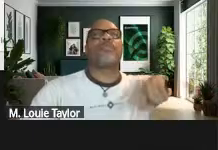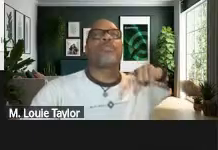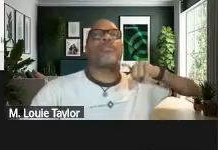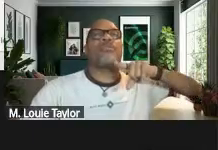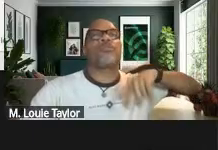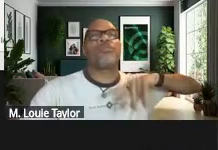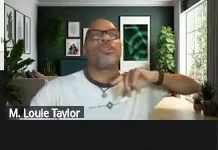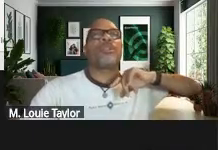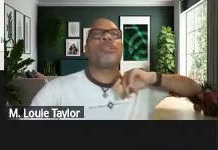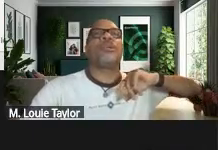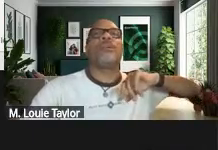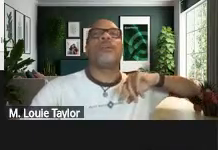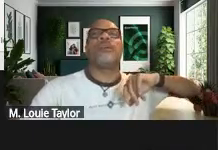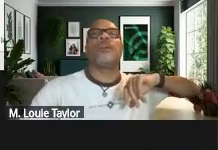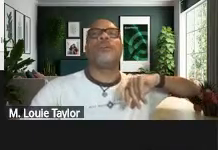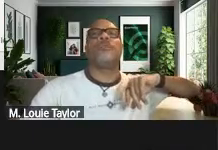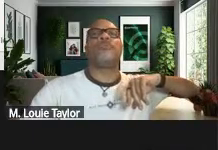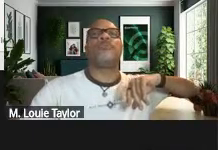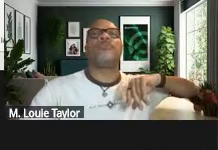if you put it on subscription.